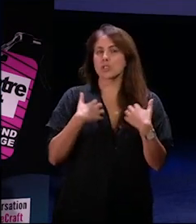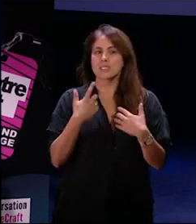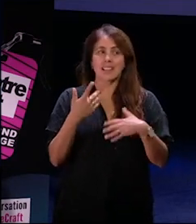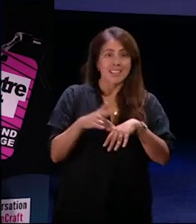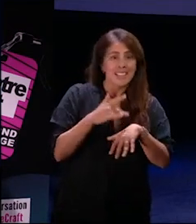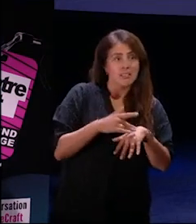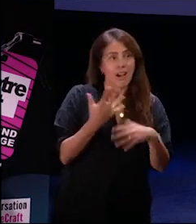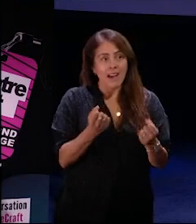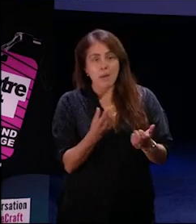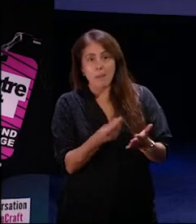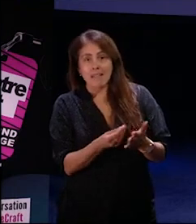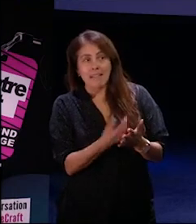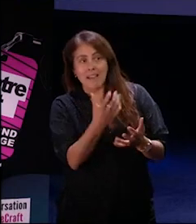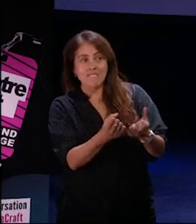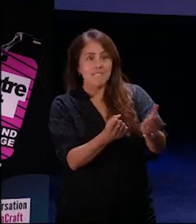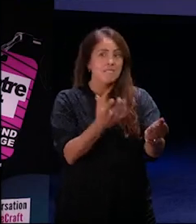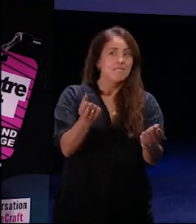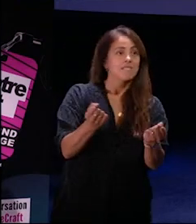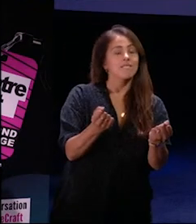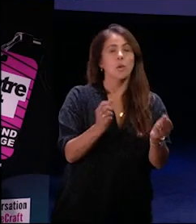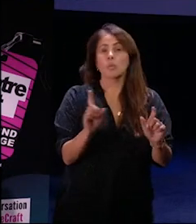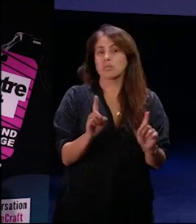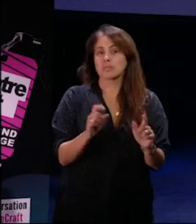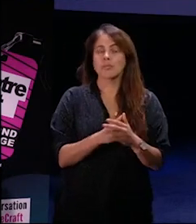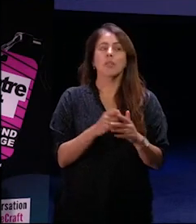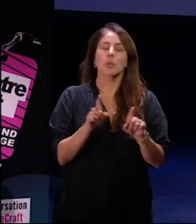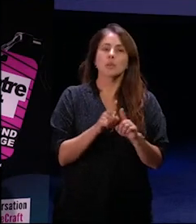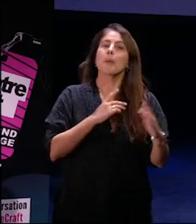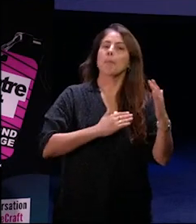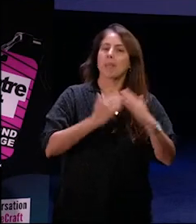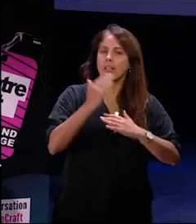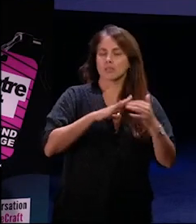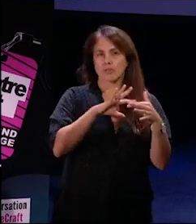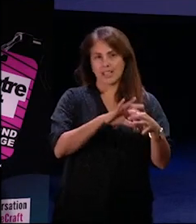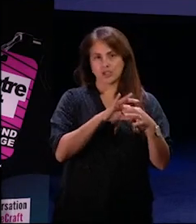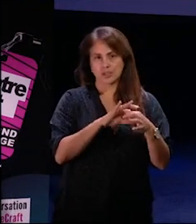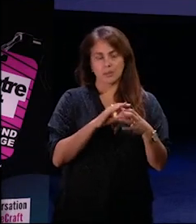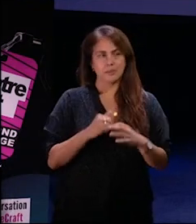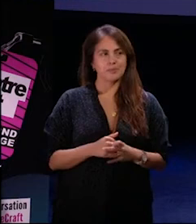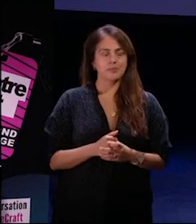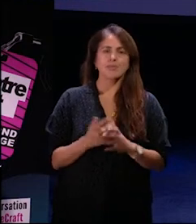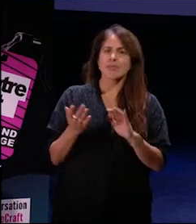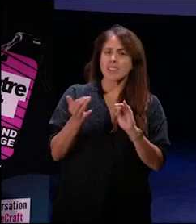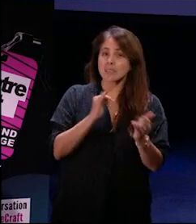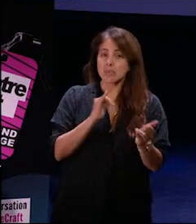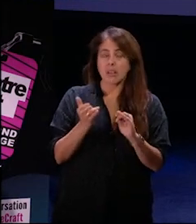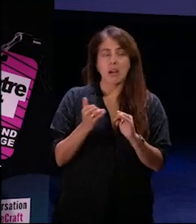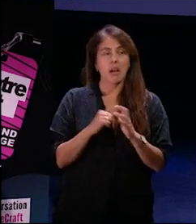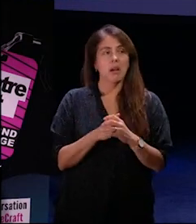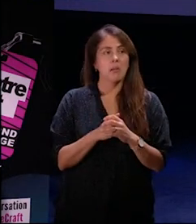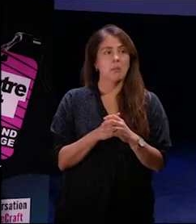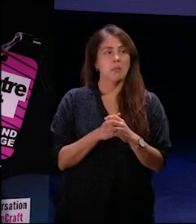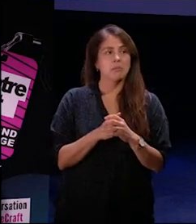money and whatever that might be, and also building those relationships. There are sometimes people that I talk to,